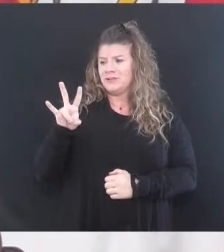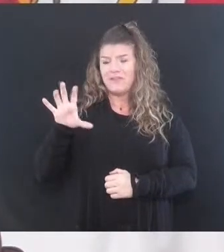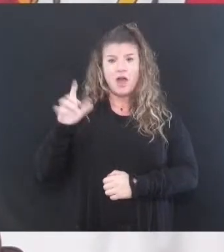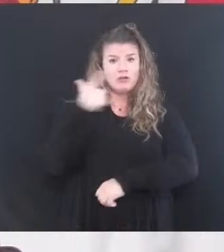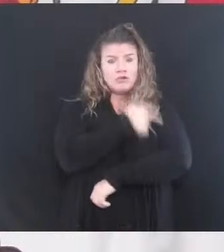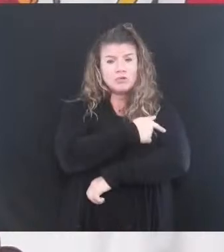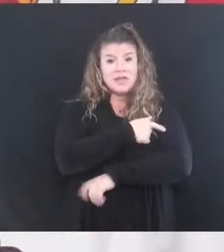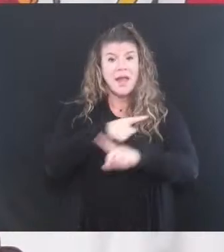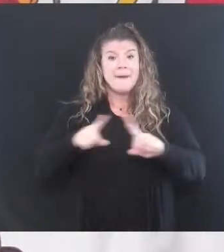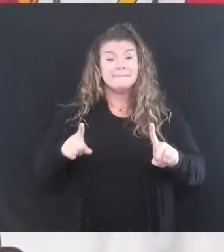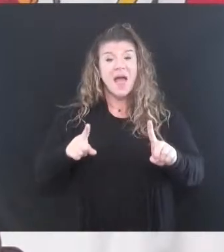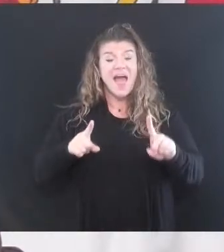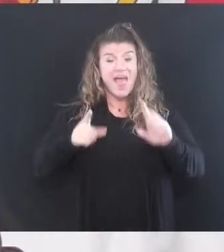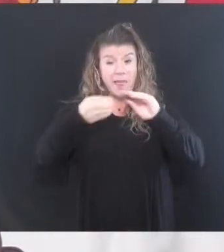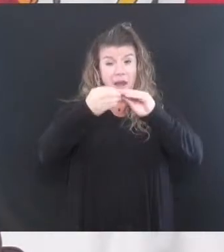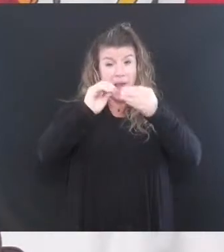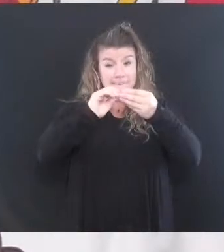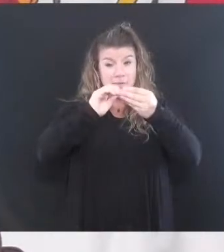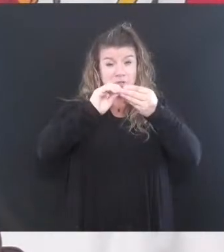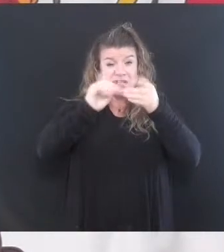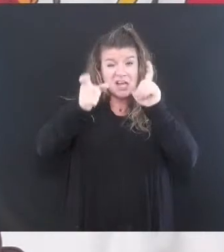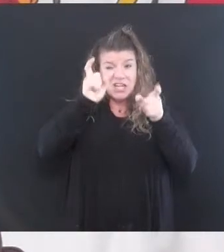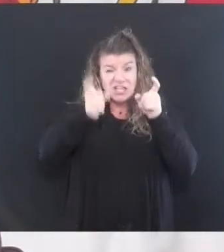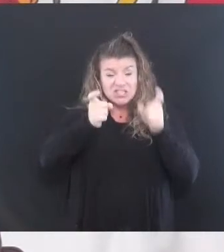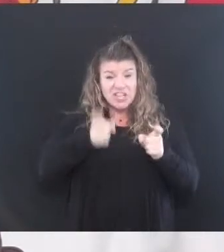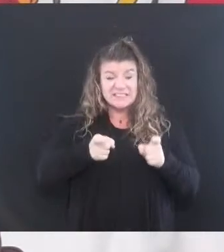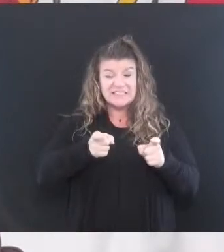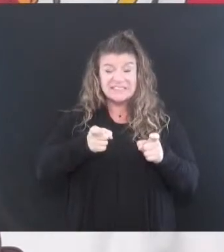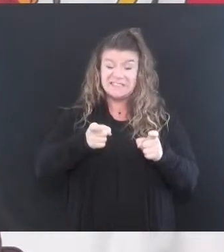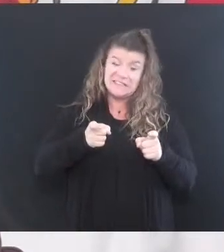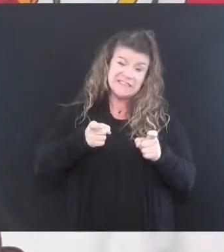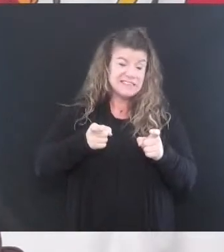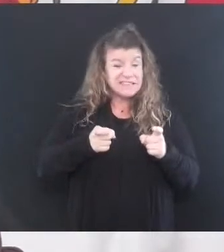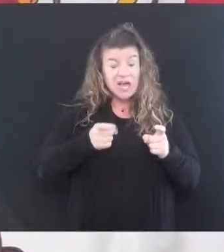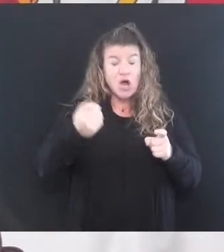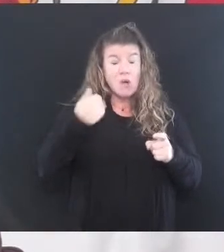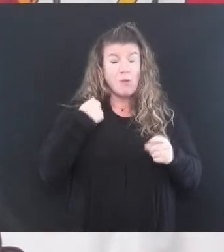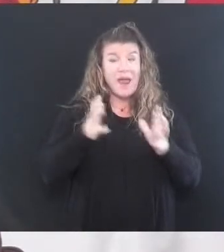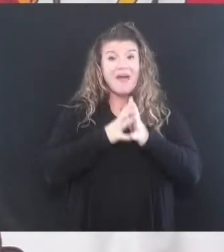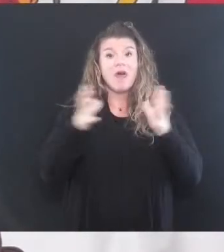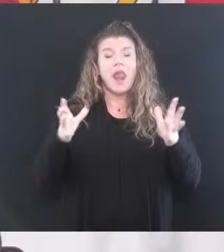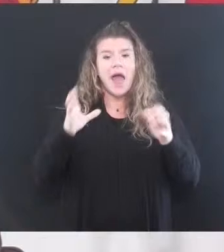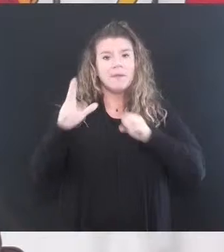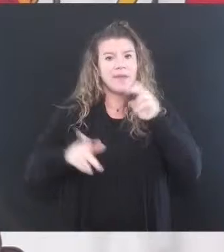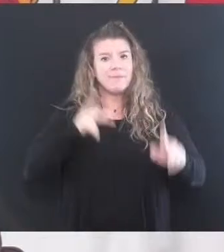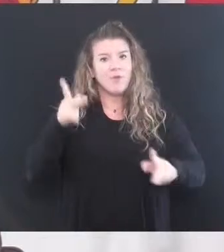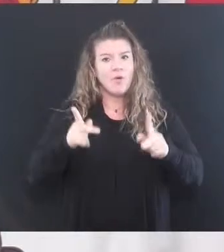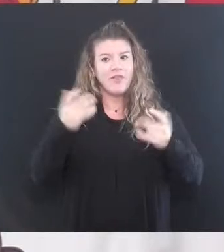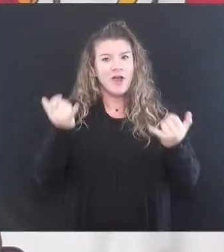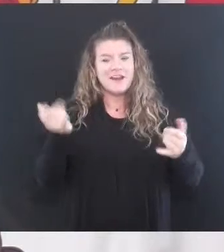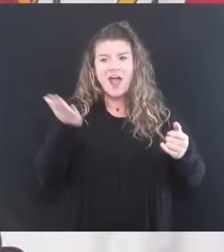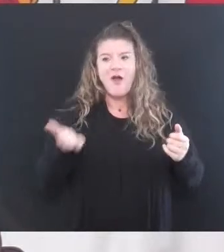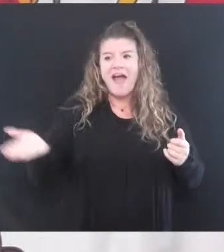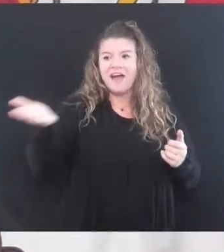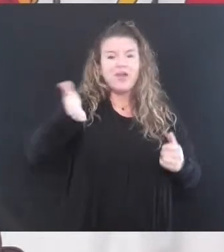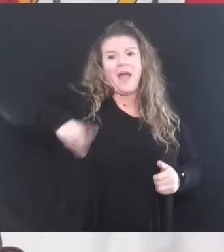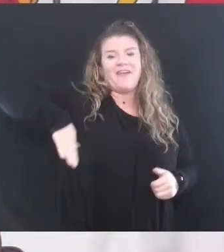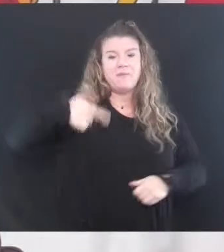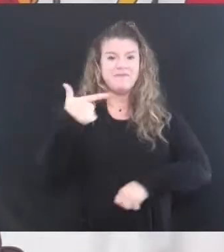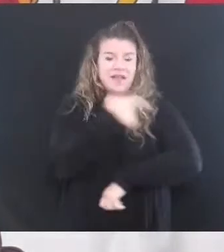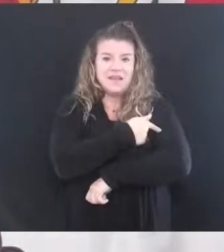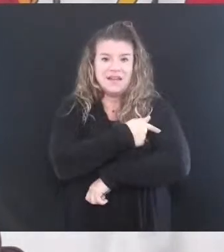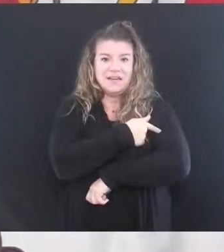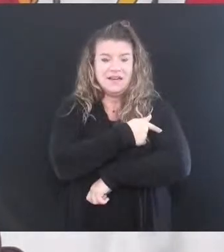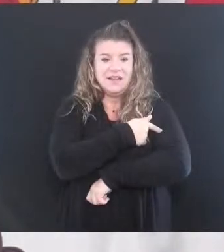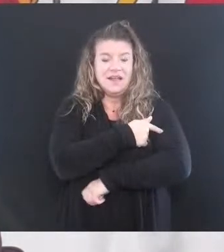doses, but with our numbers adjusted the way that they were, we got a lot of people that are out there that haven't been vaccinated,